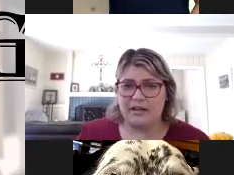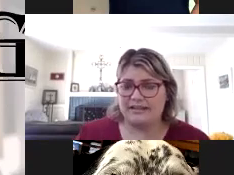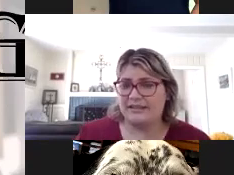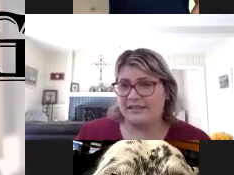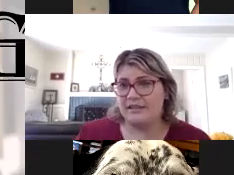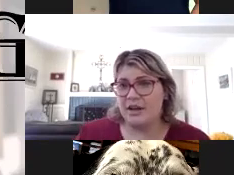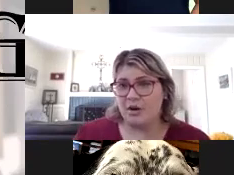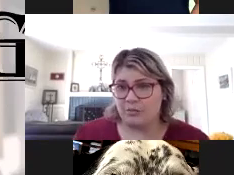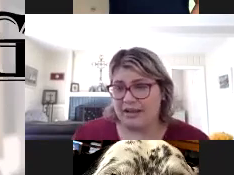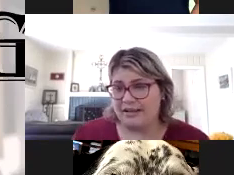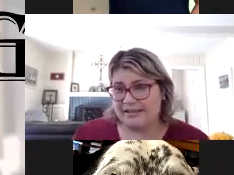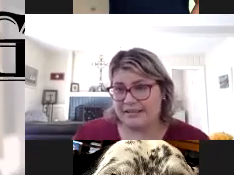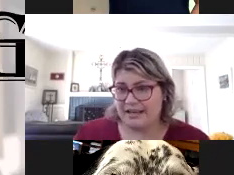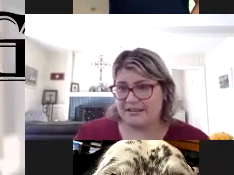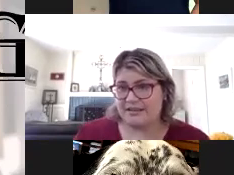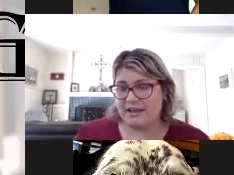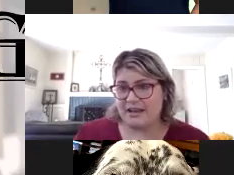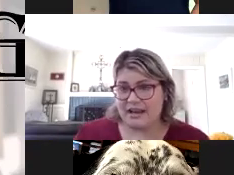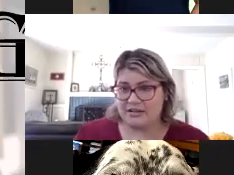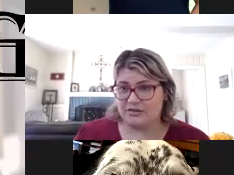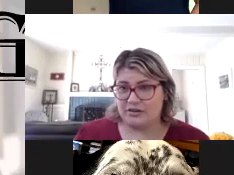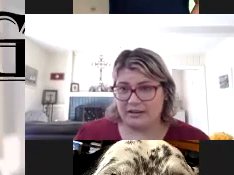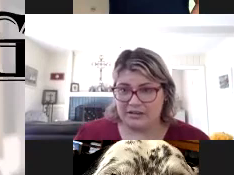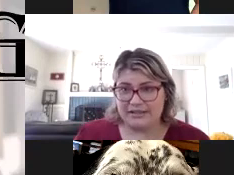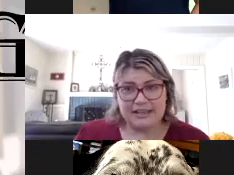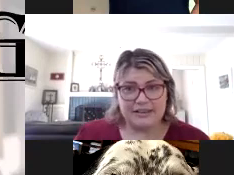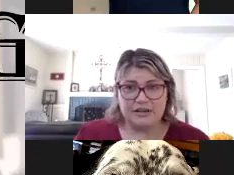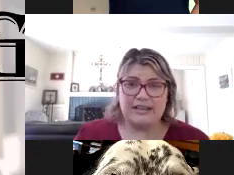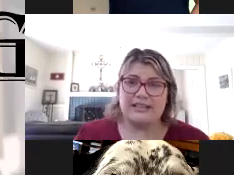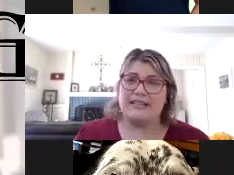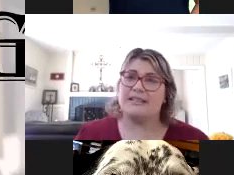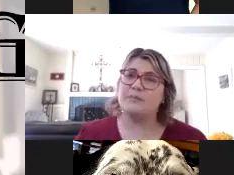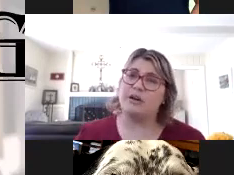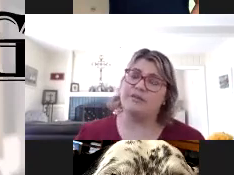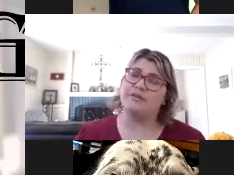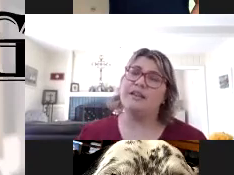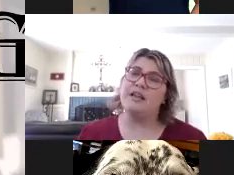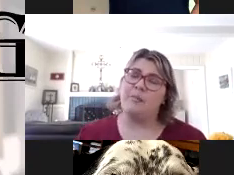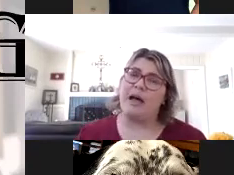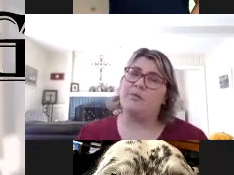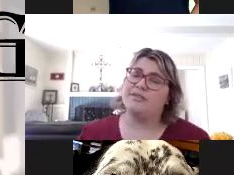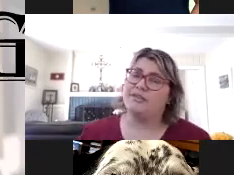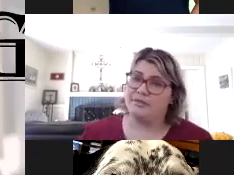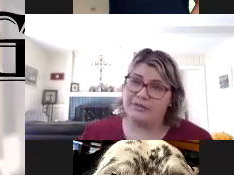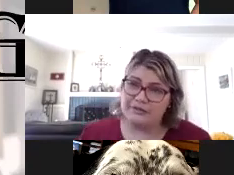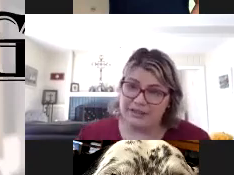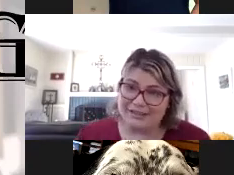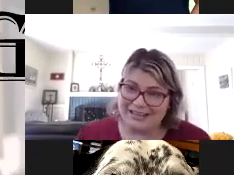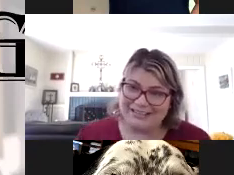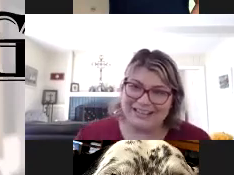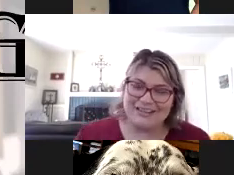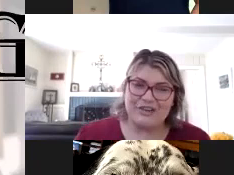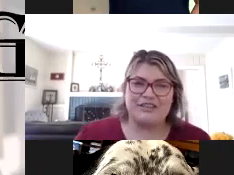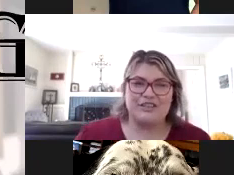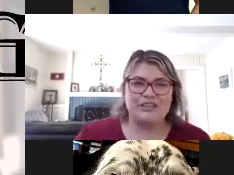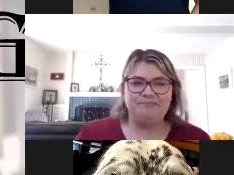and local entities run state and national elections in the United States. This is part of those powers that are reserved to the